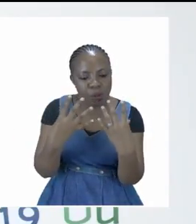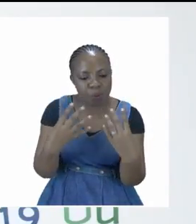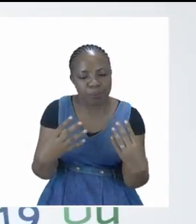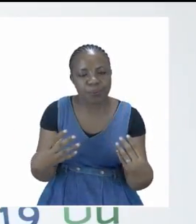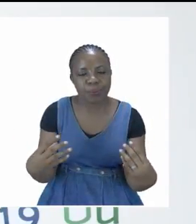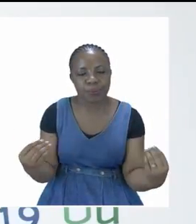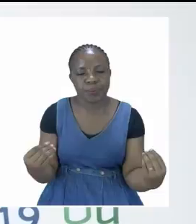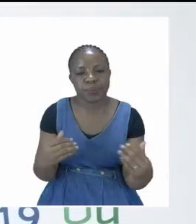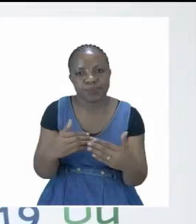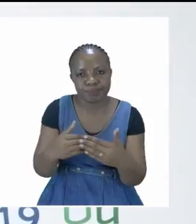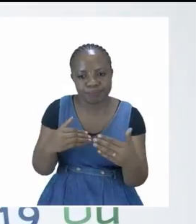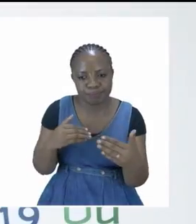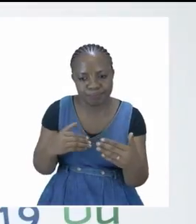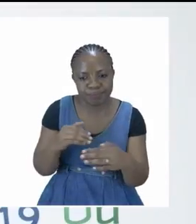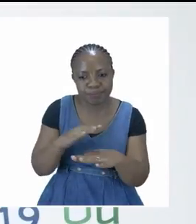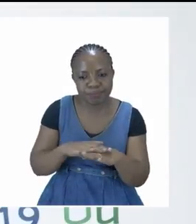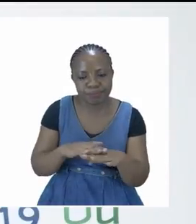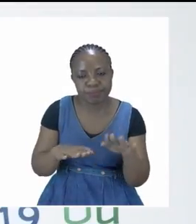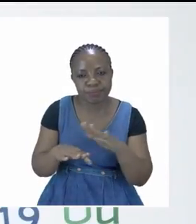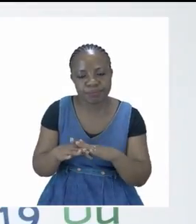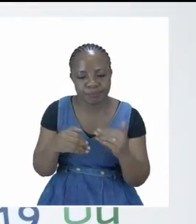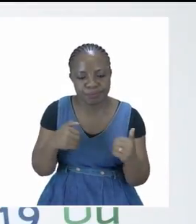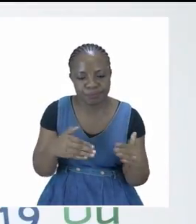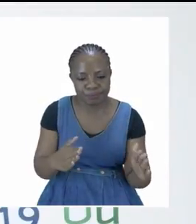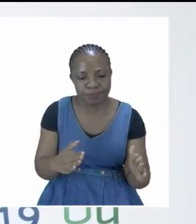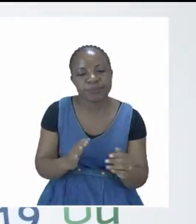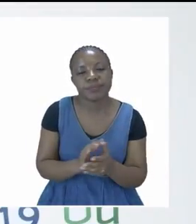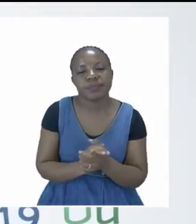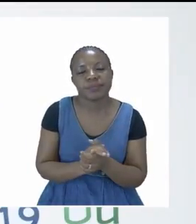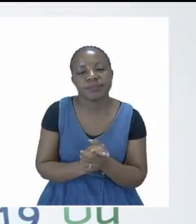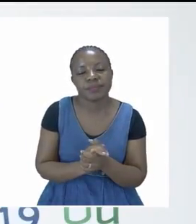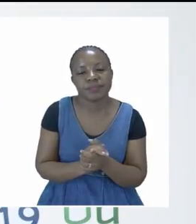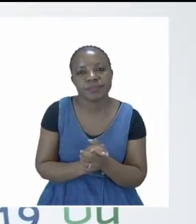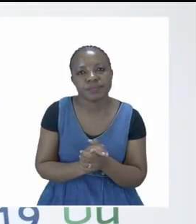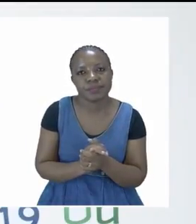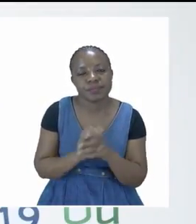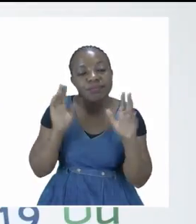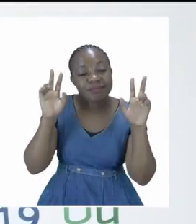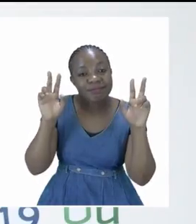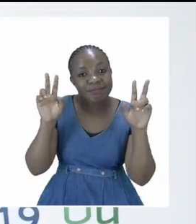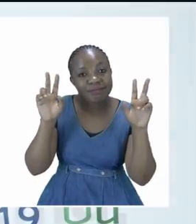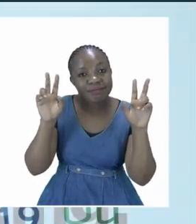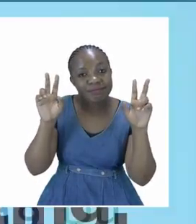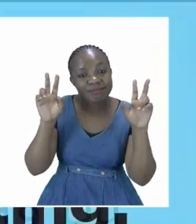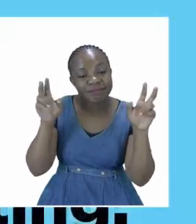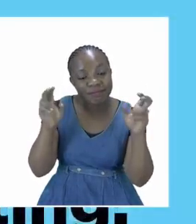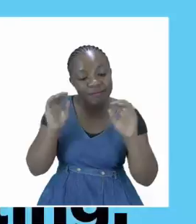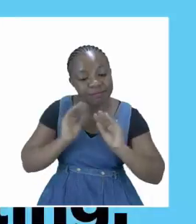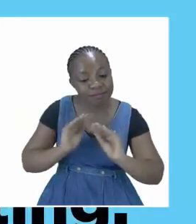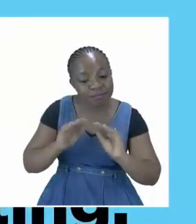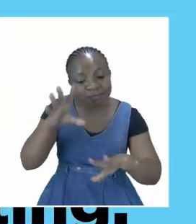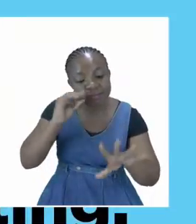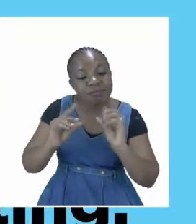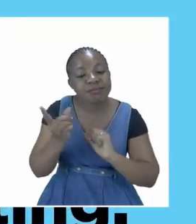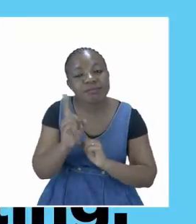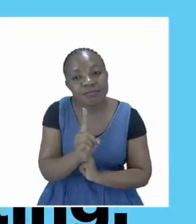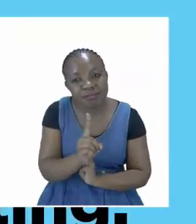anything else. Well done. Our lesson today is all